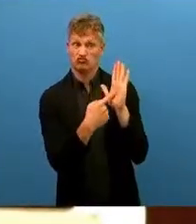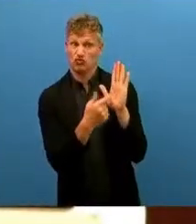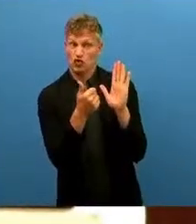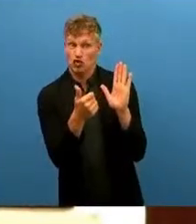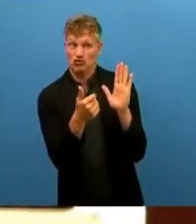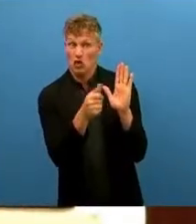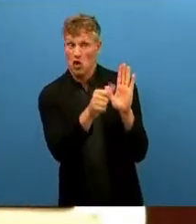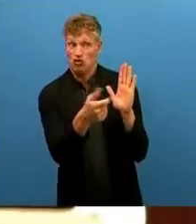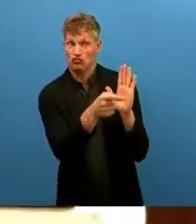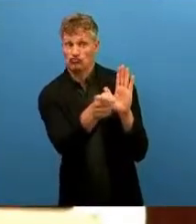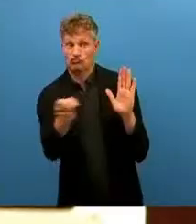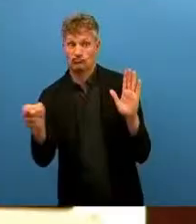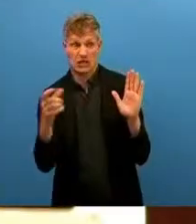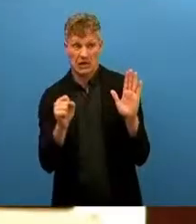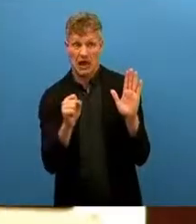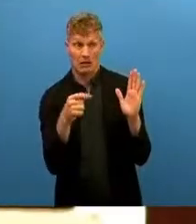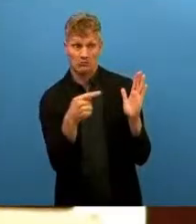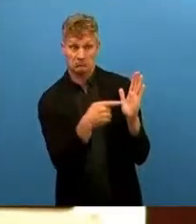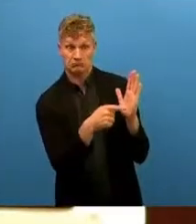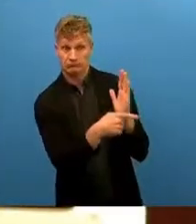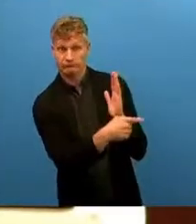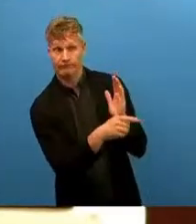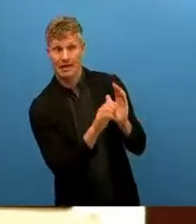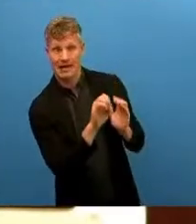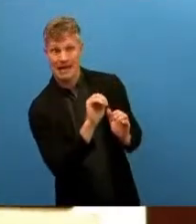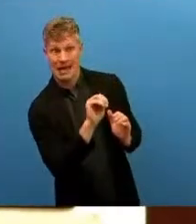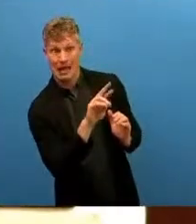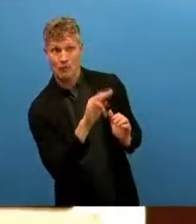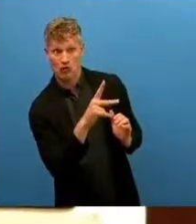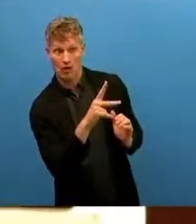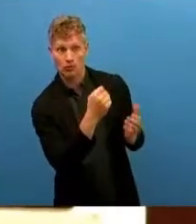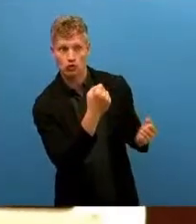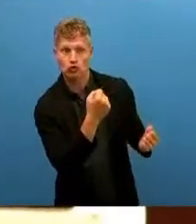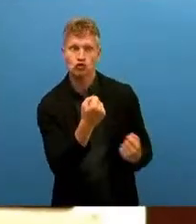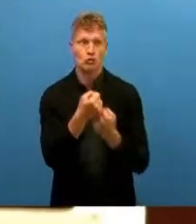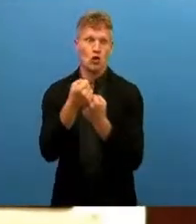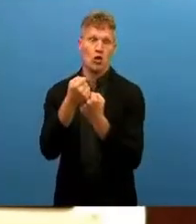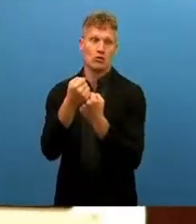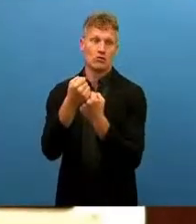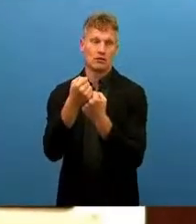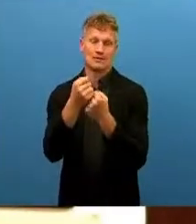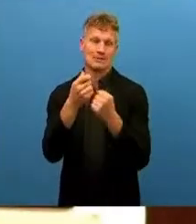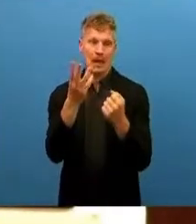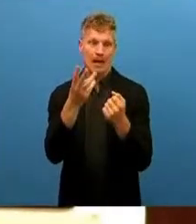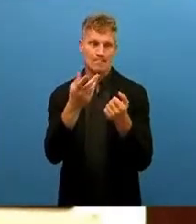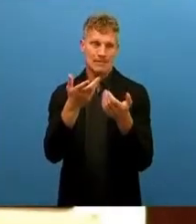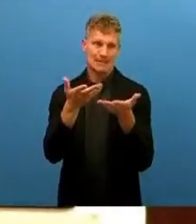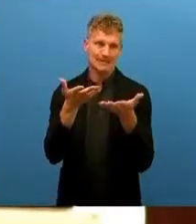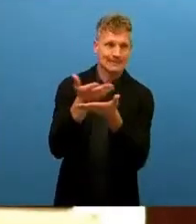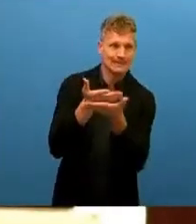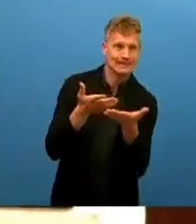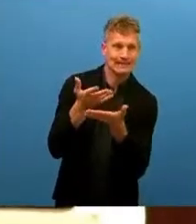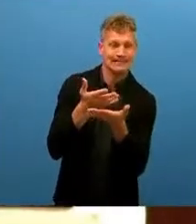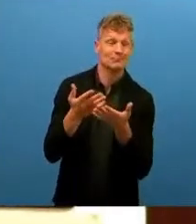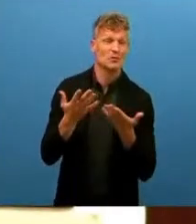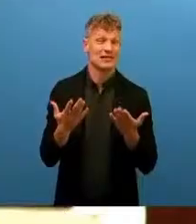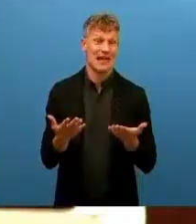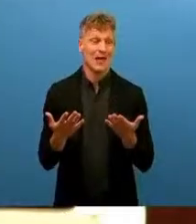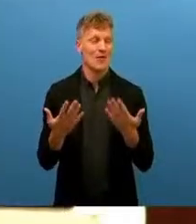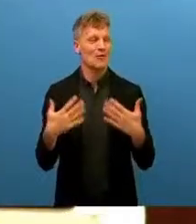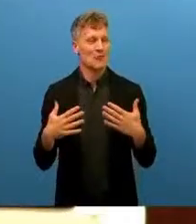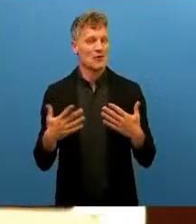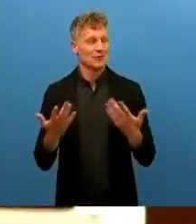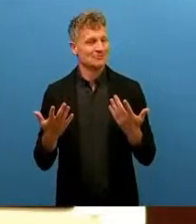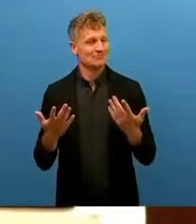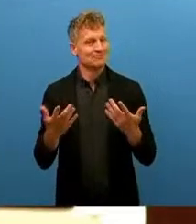engage in country engagement missions and its support in difficult matters. I'm happy to note that we have finally managed to fulfill